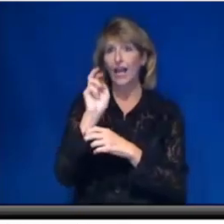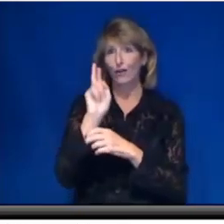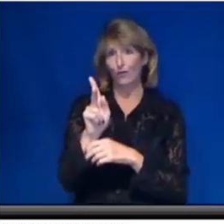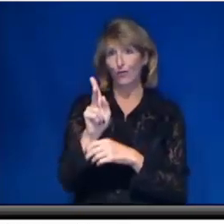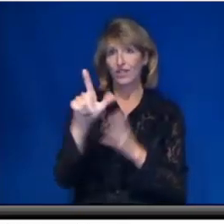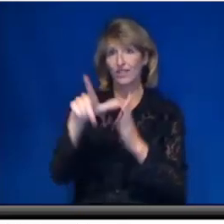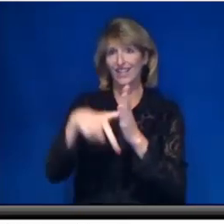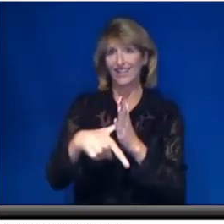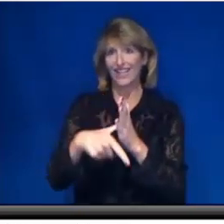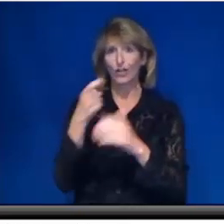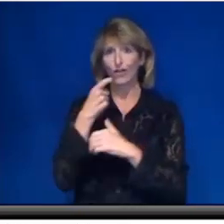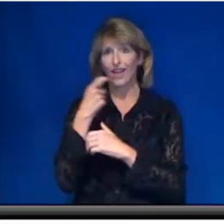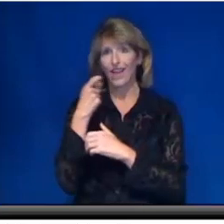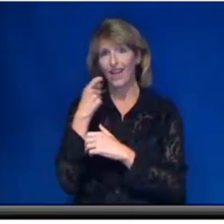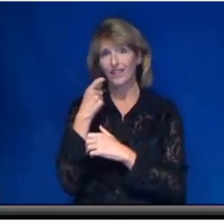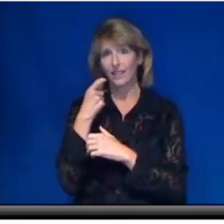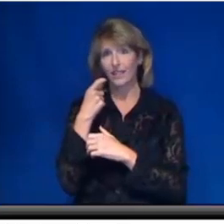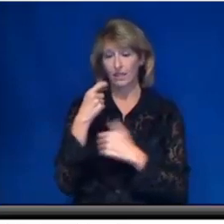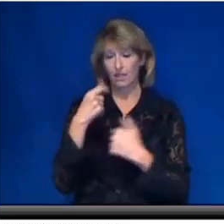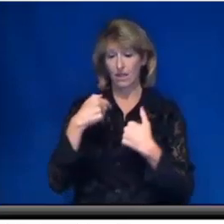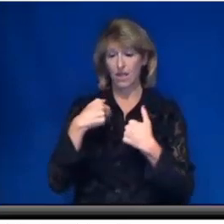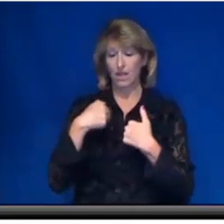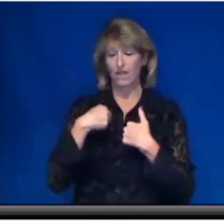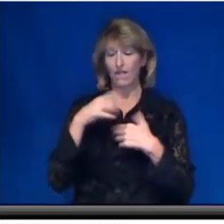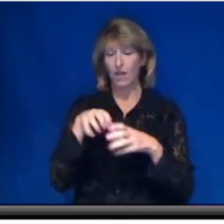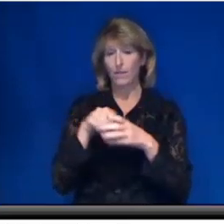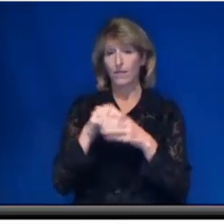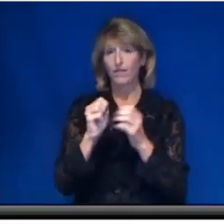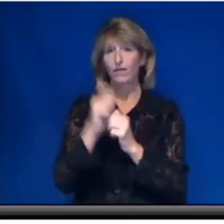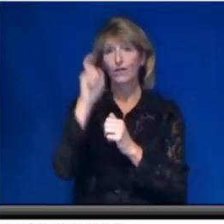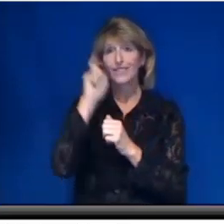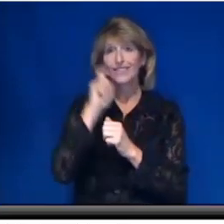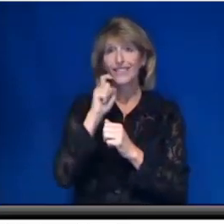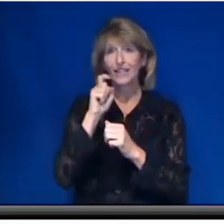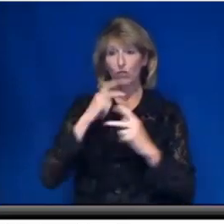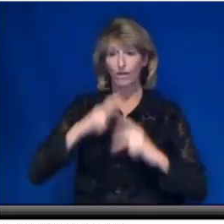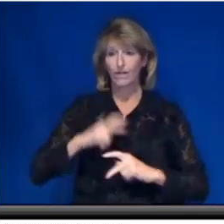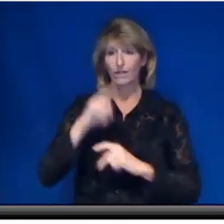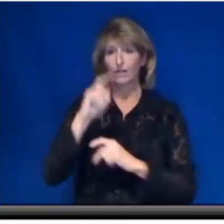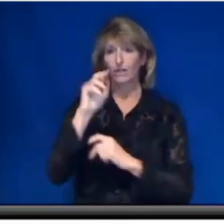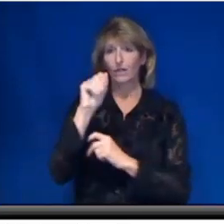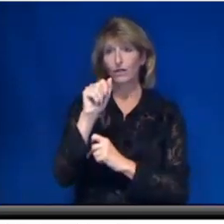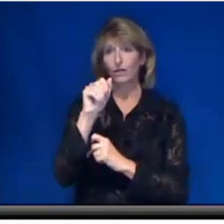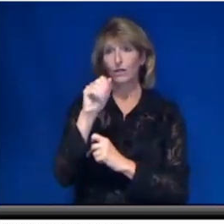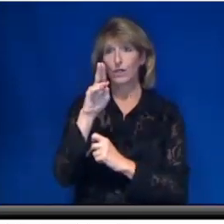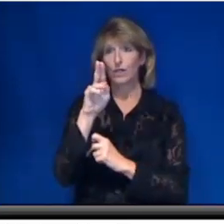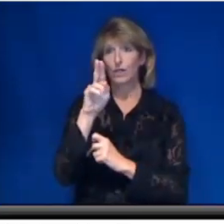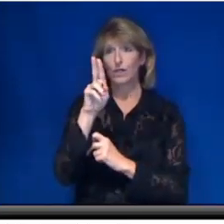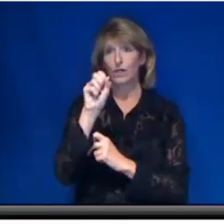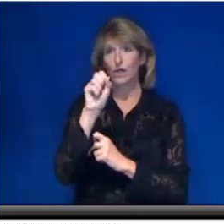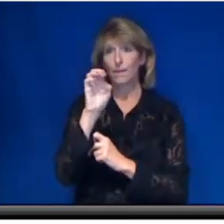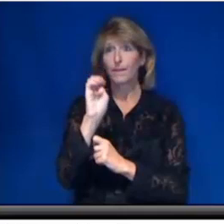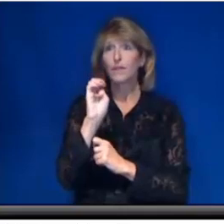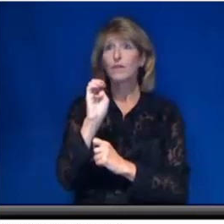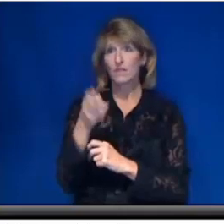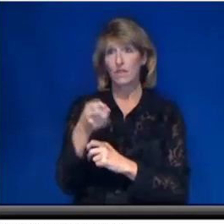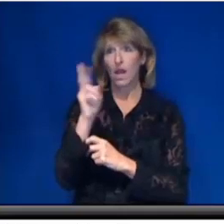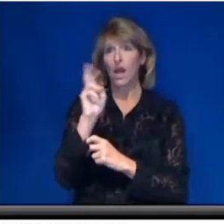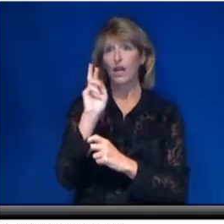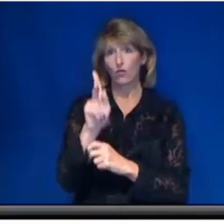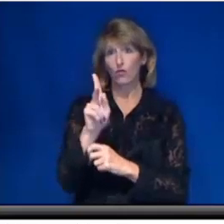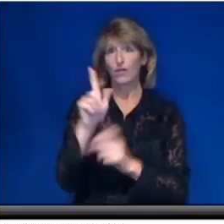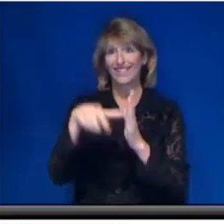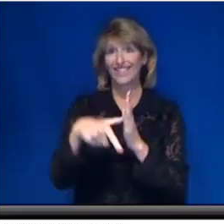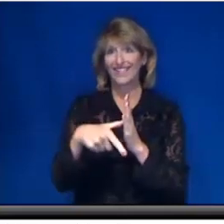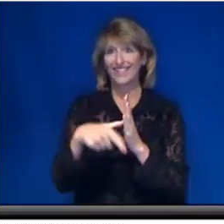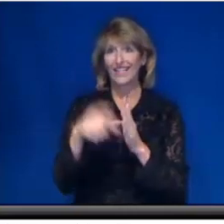using drugs or alcohol at an early age, there's high risk of addiction as I become older.